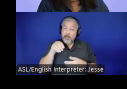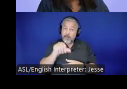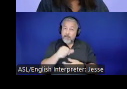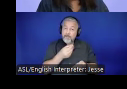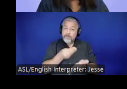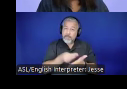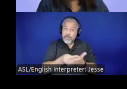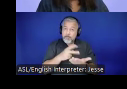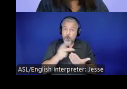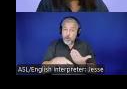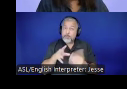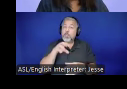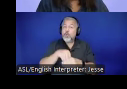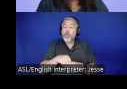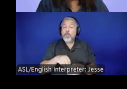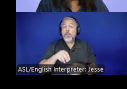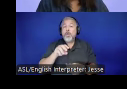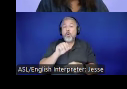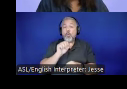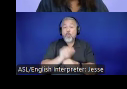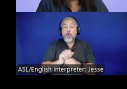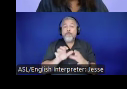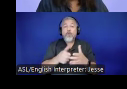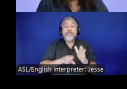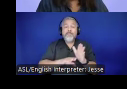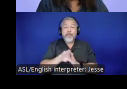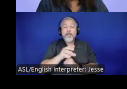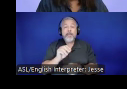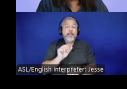including workforce development and job training.